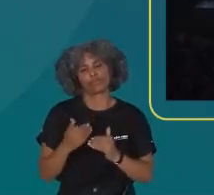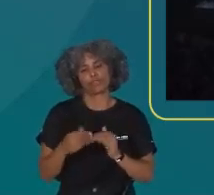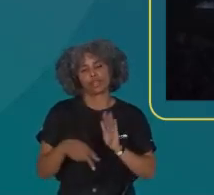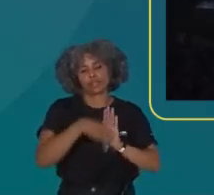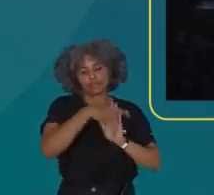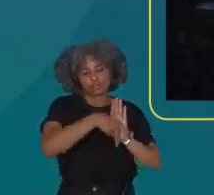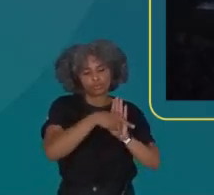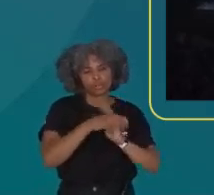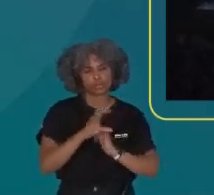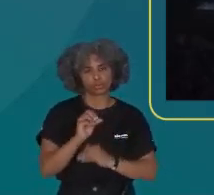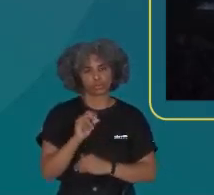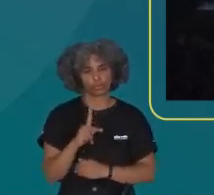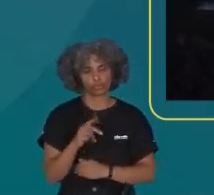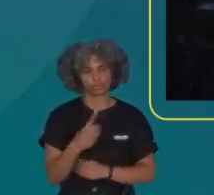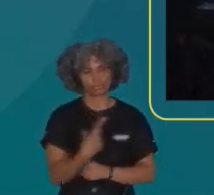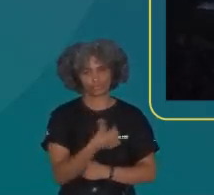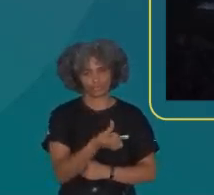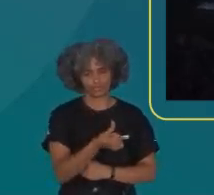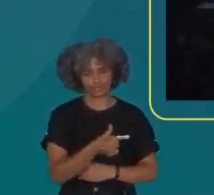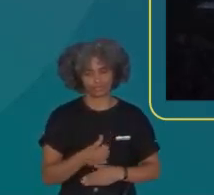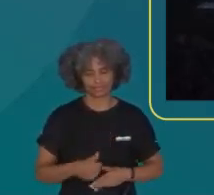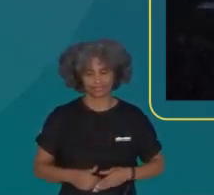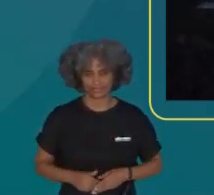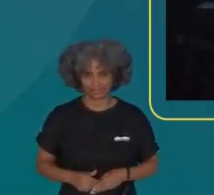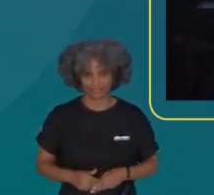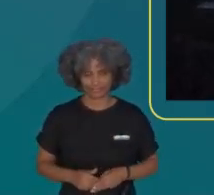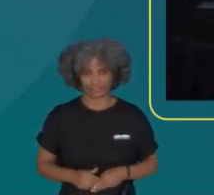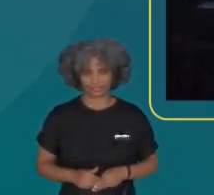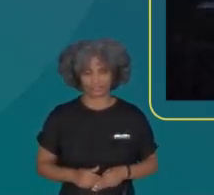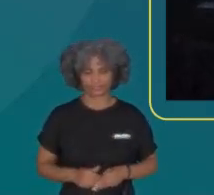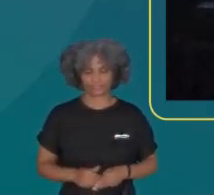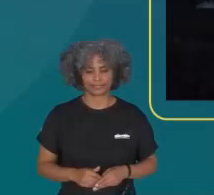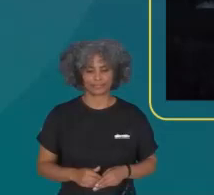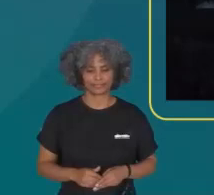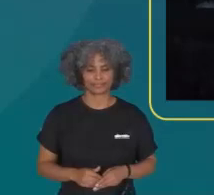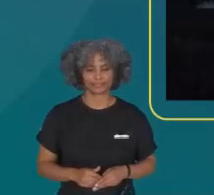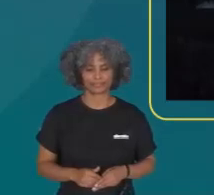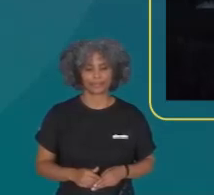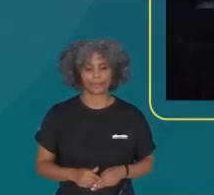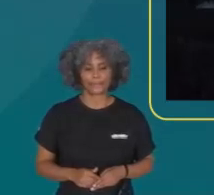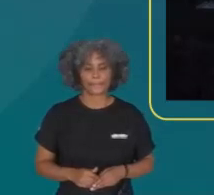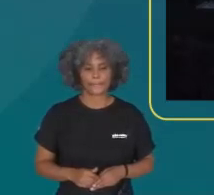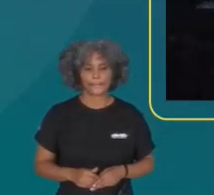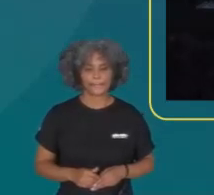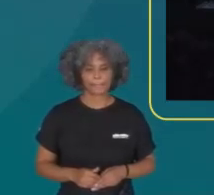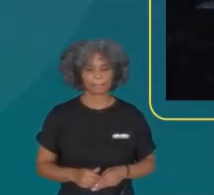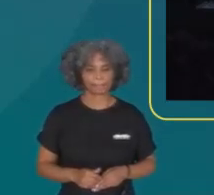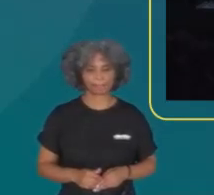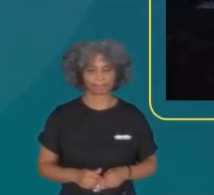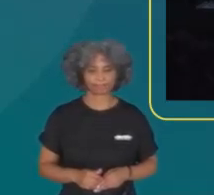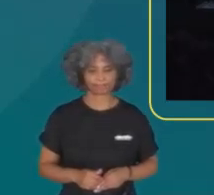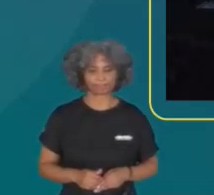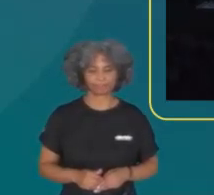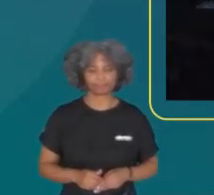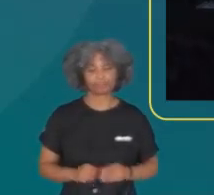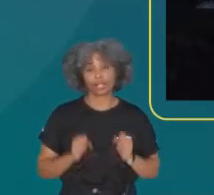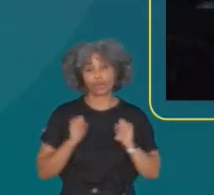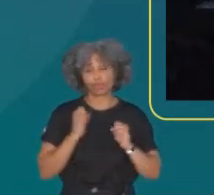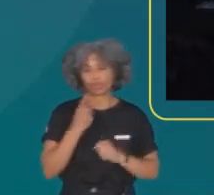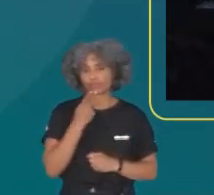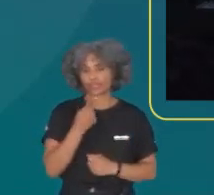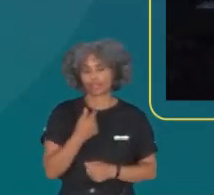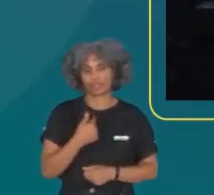Already, you have. I can tell you that I cannot. I mean, I'm not sleeping. It's a lot of